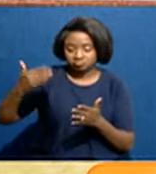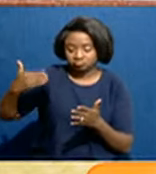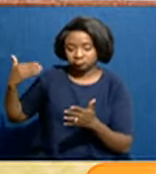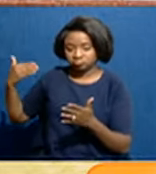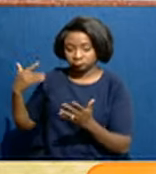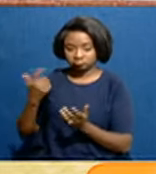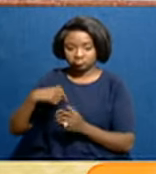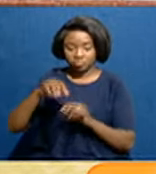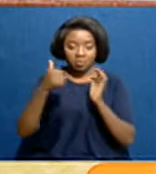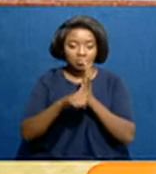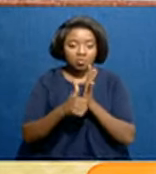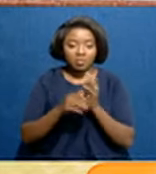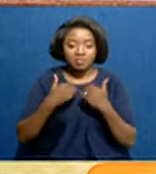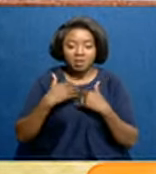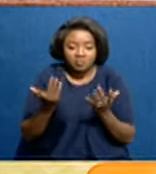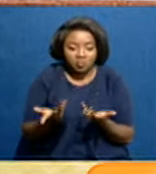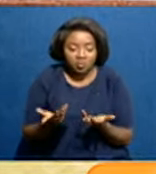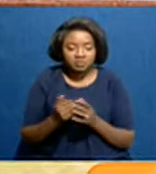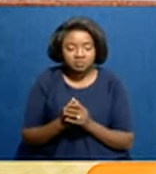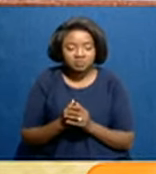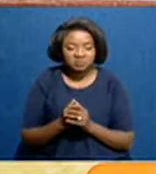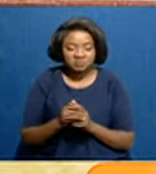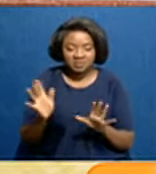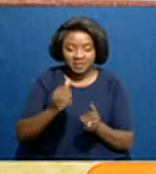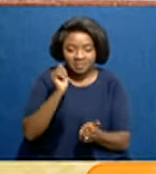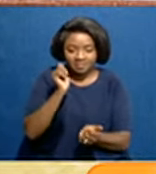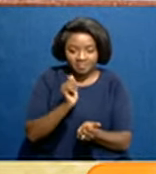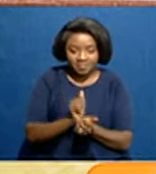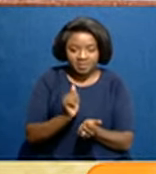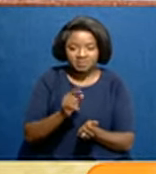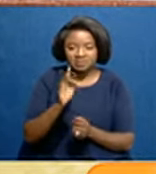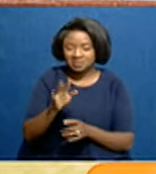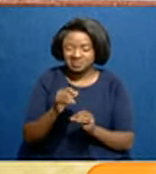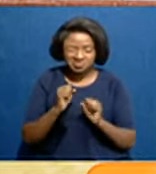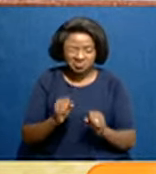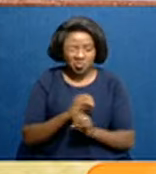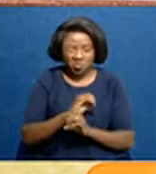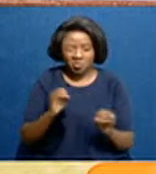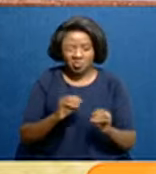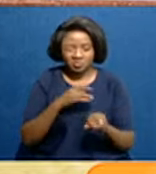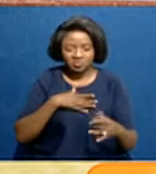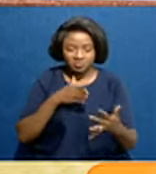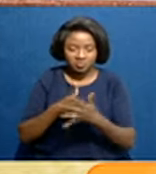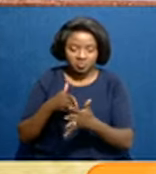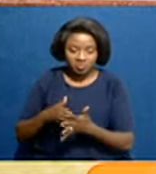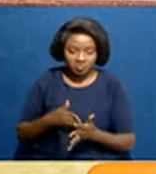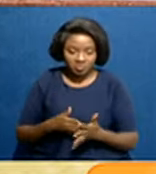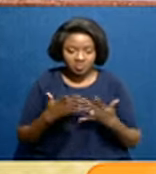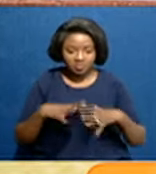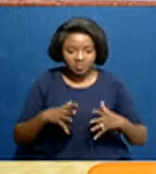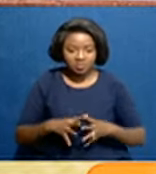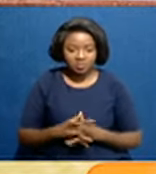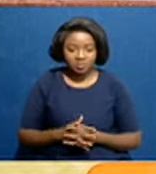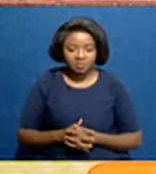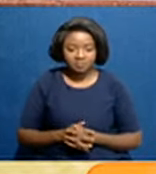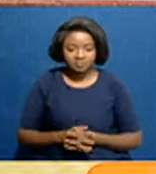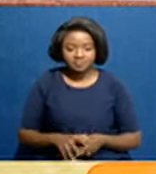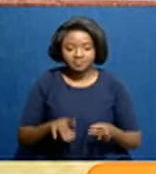the issue was that the penalty was not punitive enough to deter. That is number one. Number